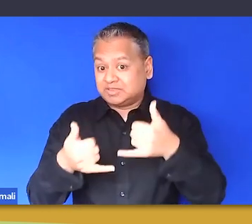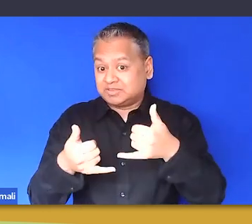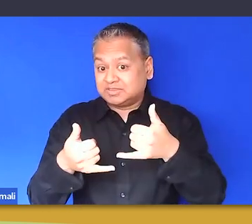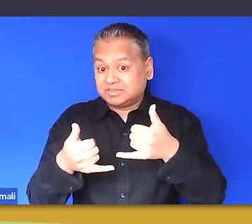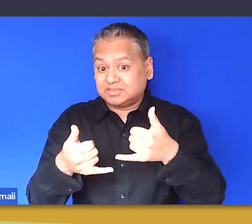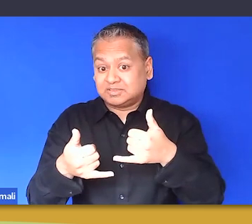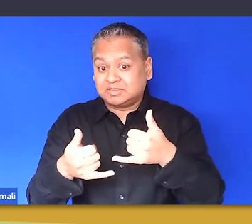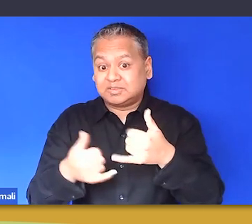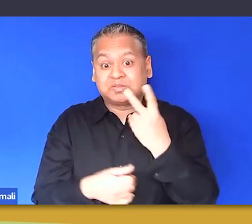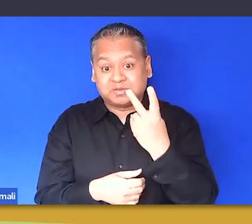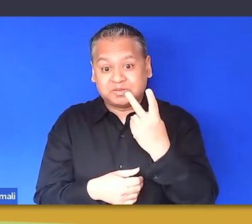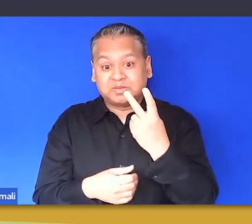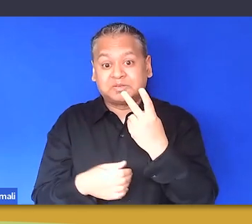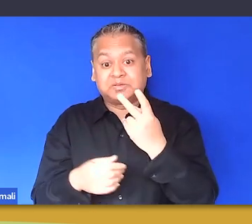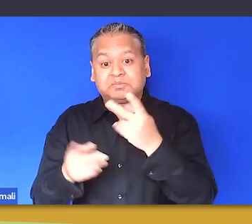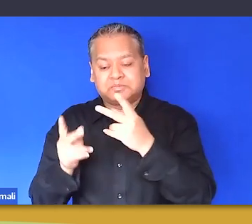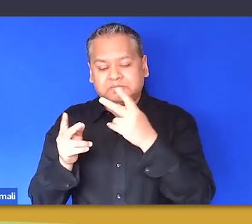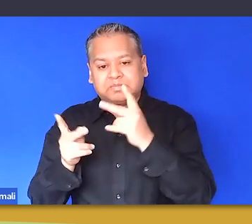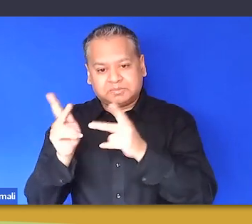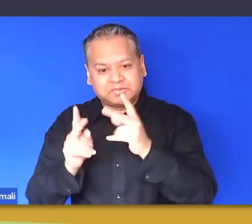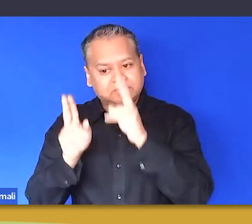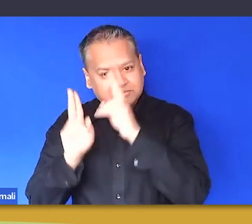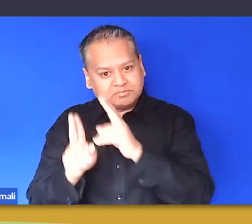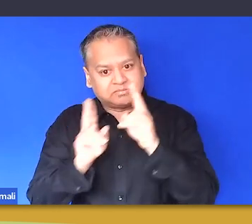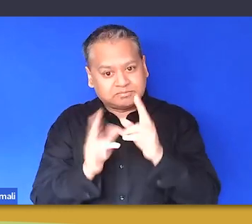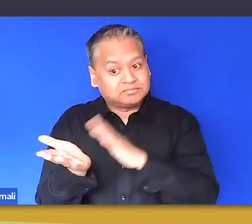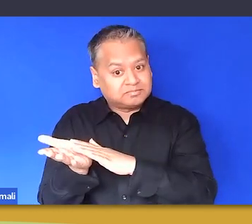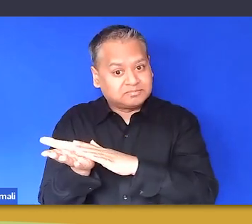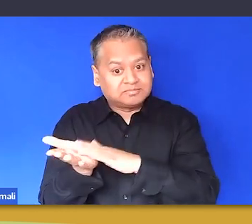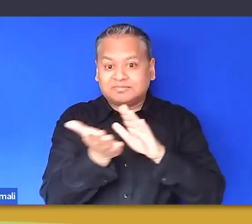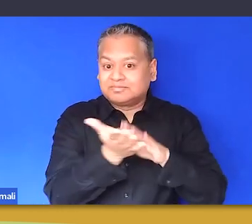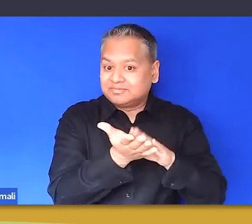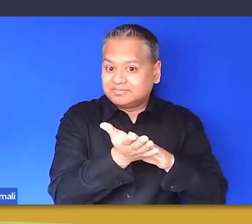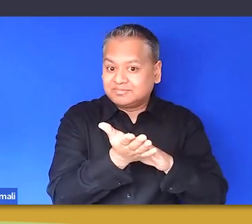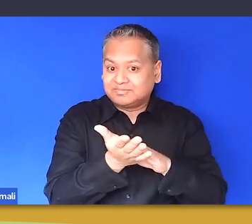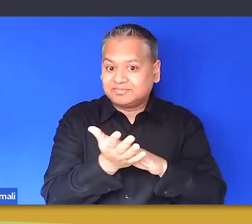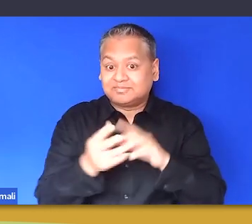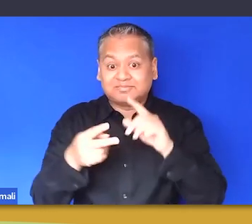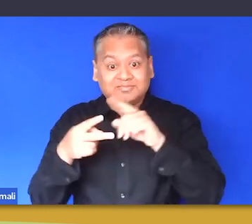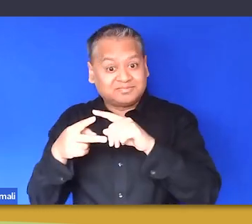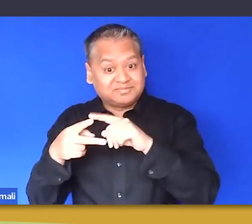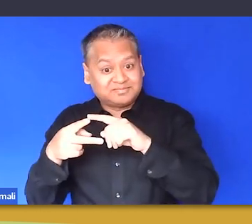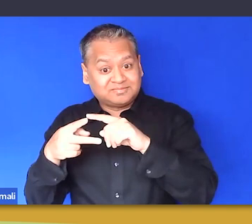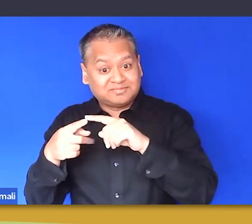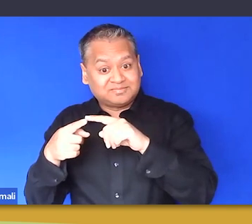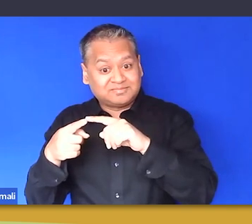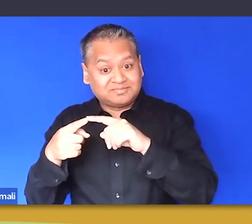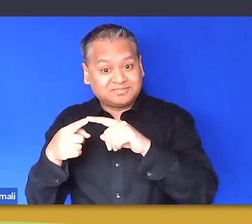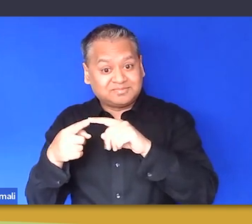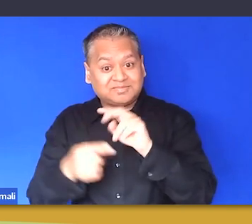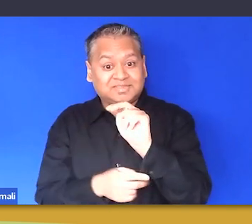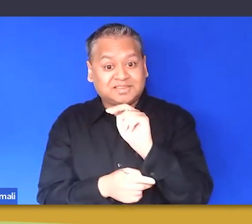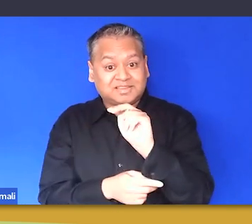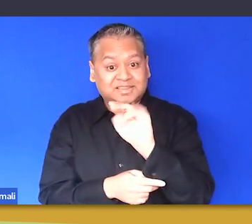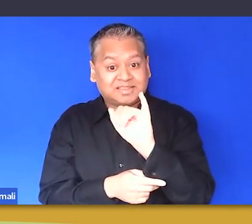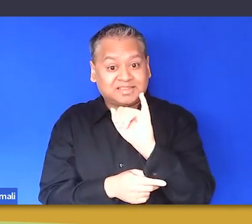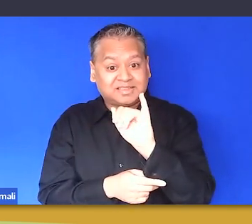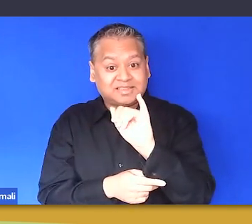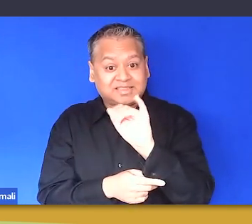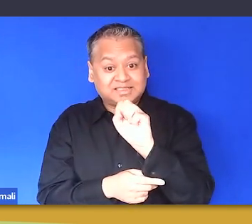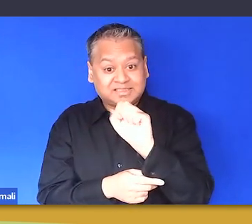Helpline from Surrey for providing free counseling for up to 800 Muslim women throughout North America through